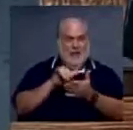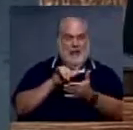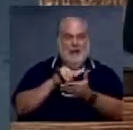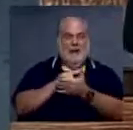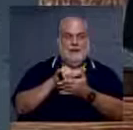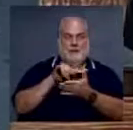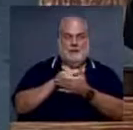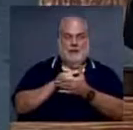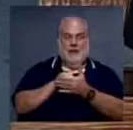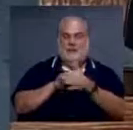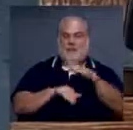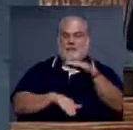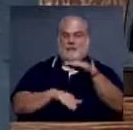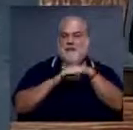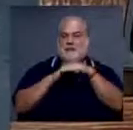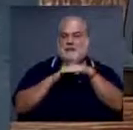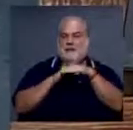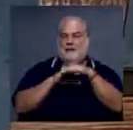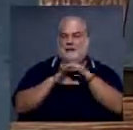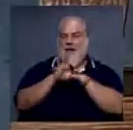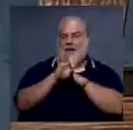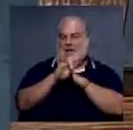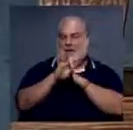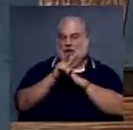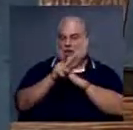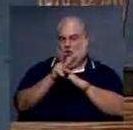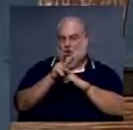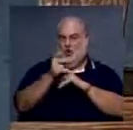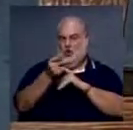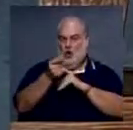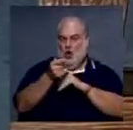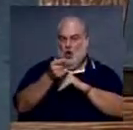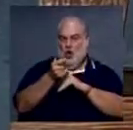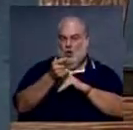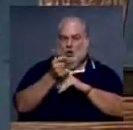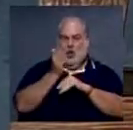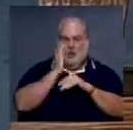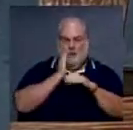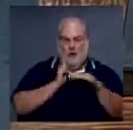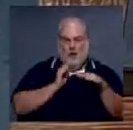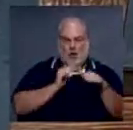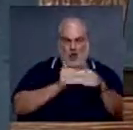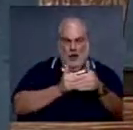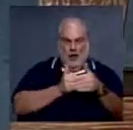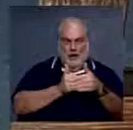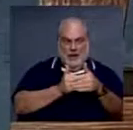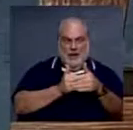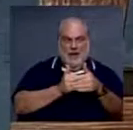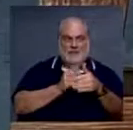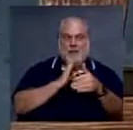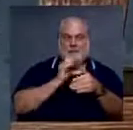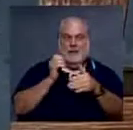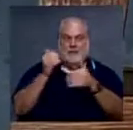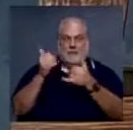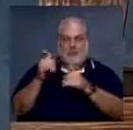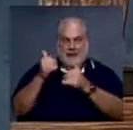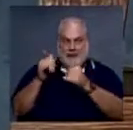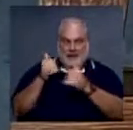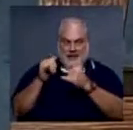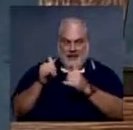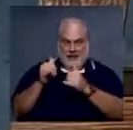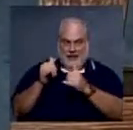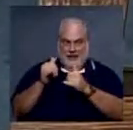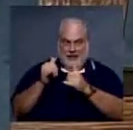a maximum of 82 dogs boarding. Those dogs are going to be playing.